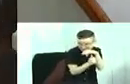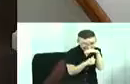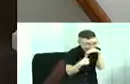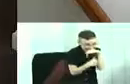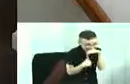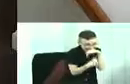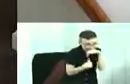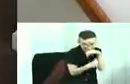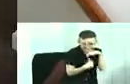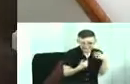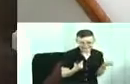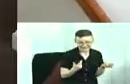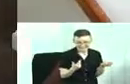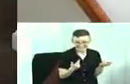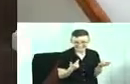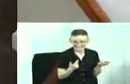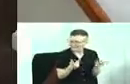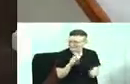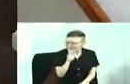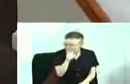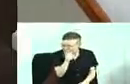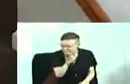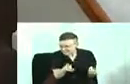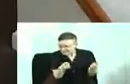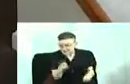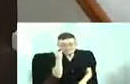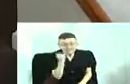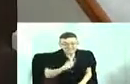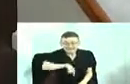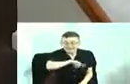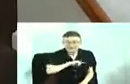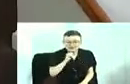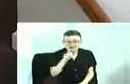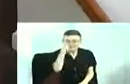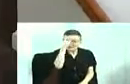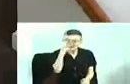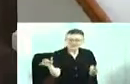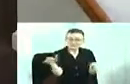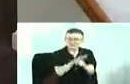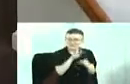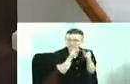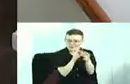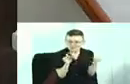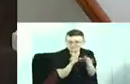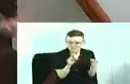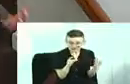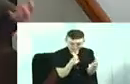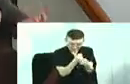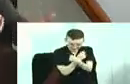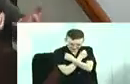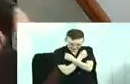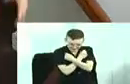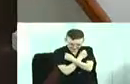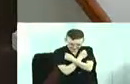This is what happens, I believe, when we don't understand the fullness of this story, the story of love and the story of hope. When we want